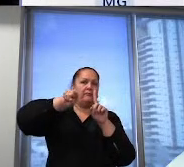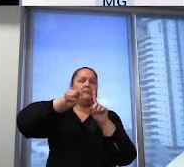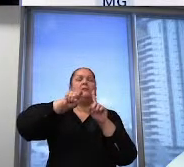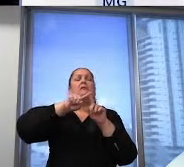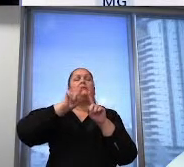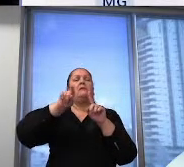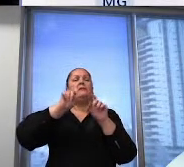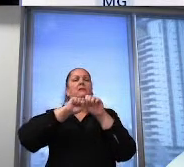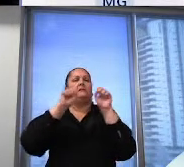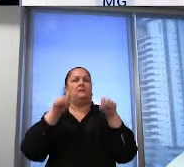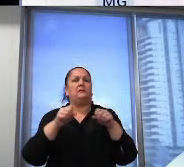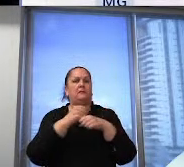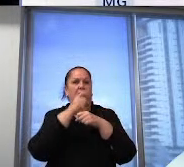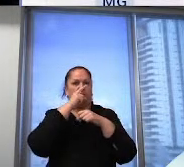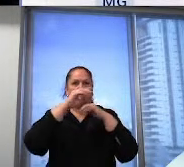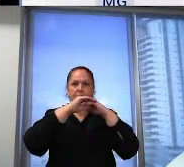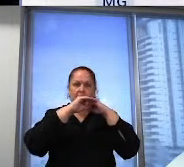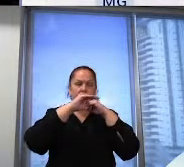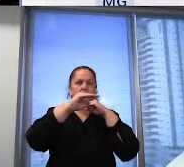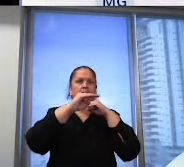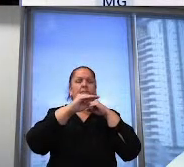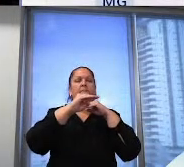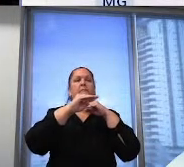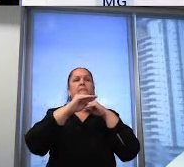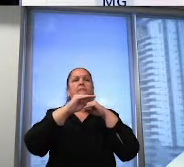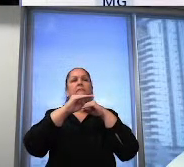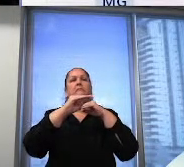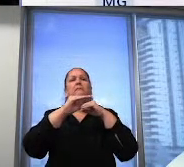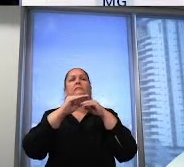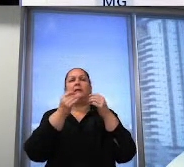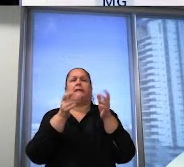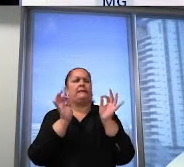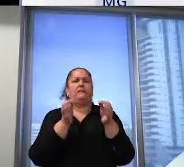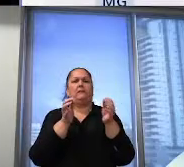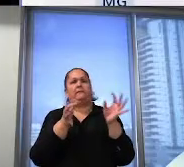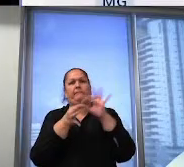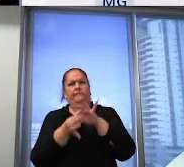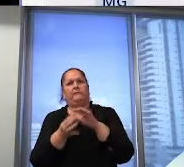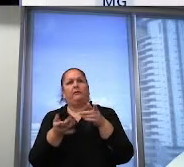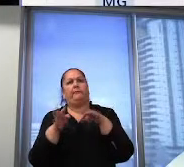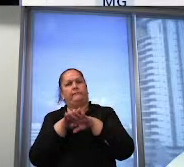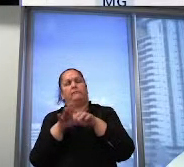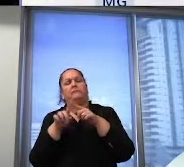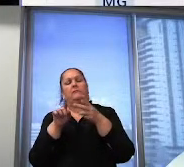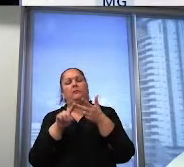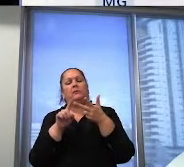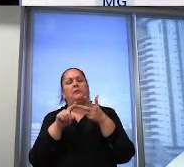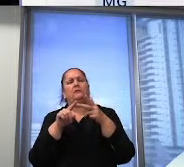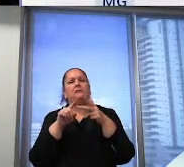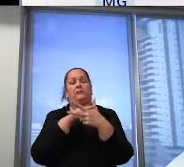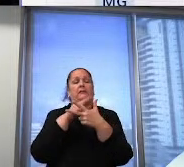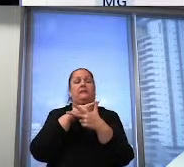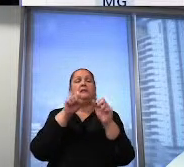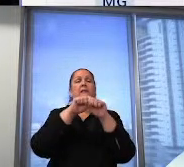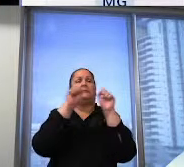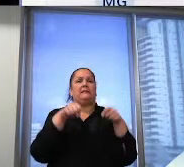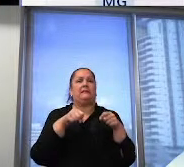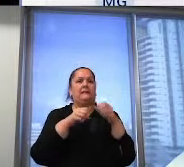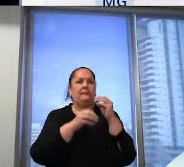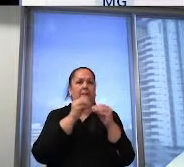get the backbone of the system as stable as possible. And that absolutely has overlap with the system